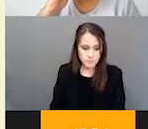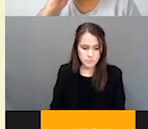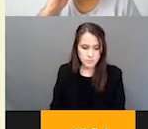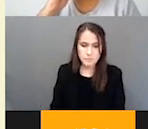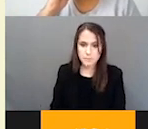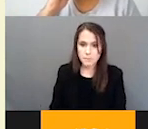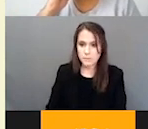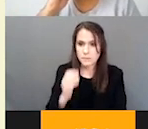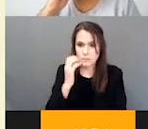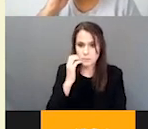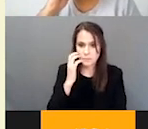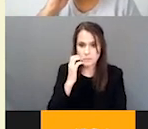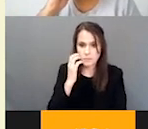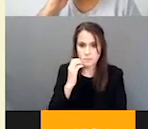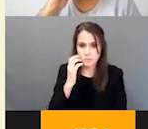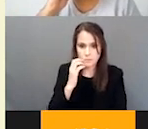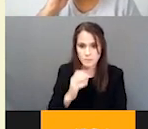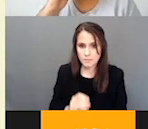Okay, thank you, Gaby.